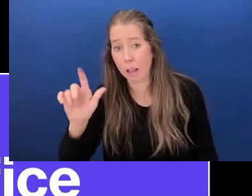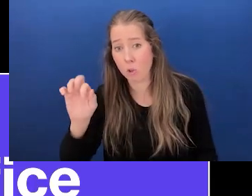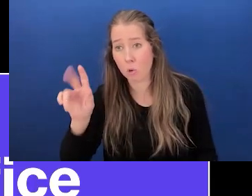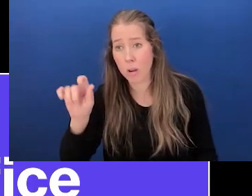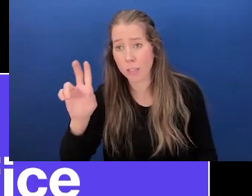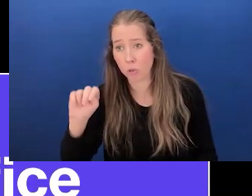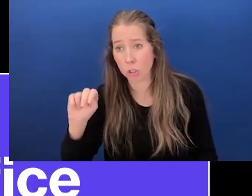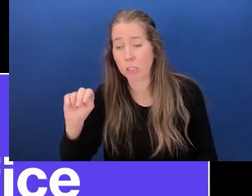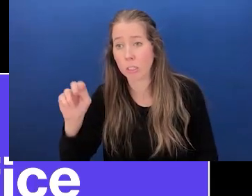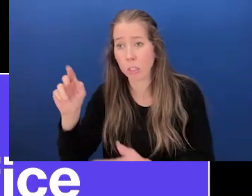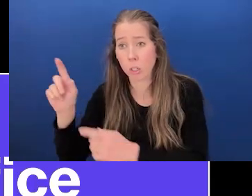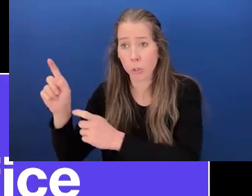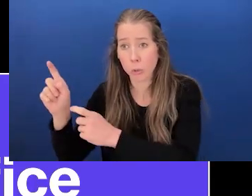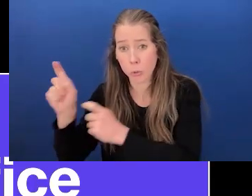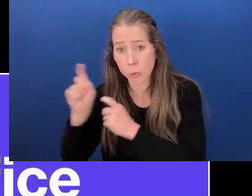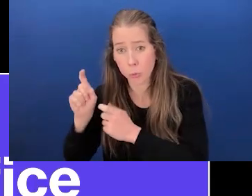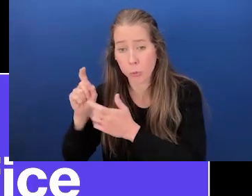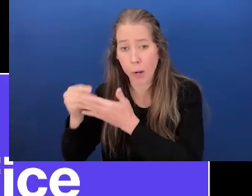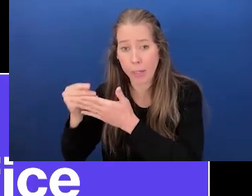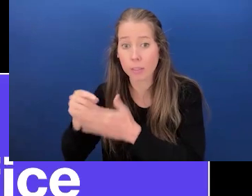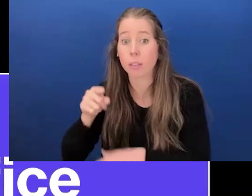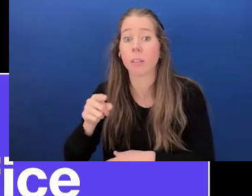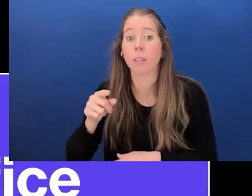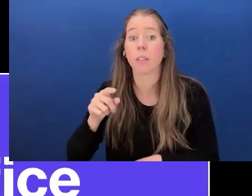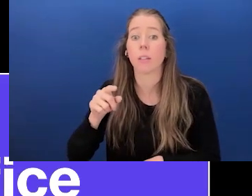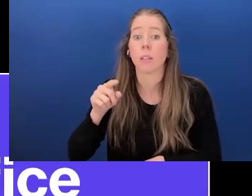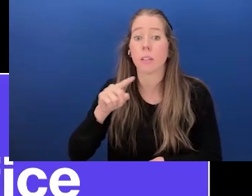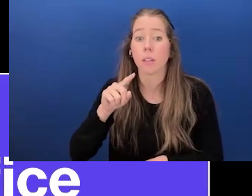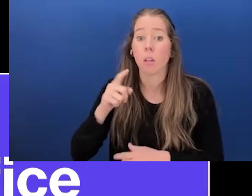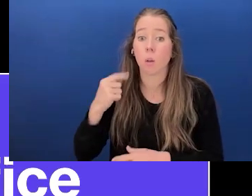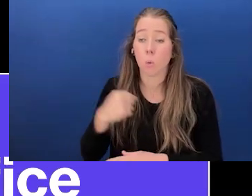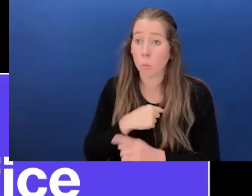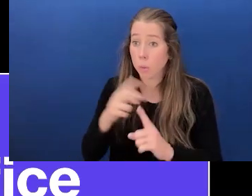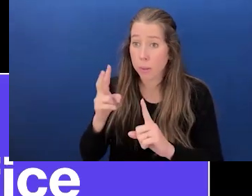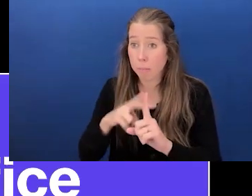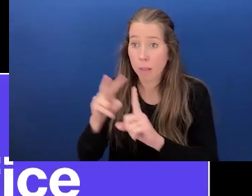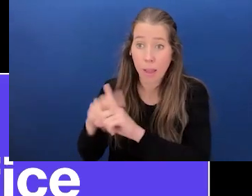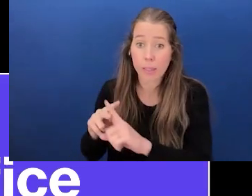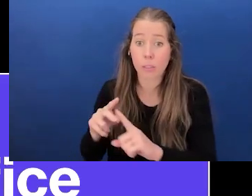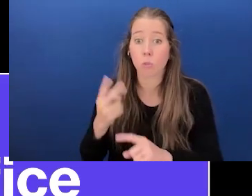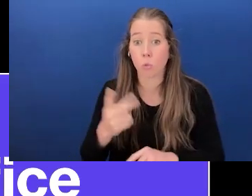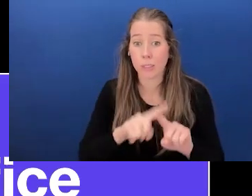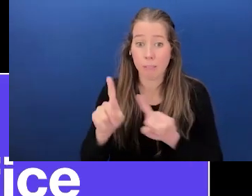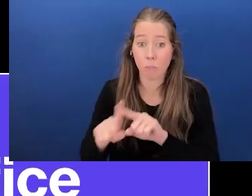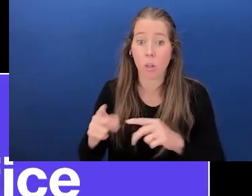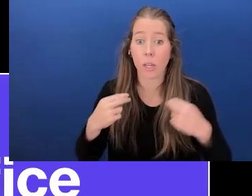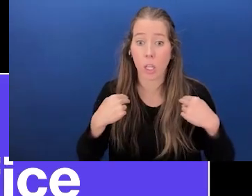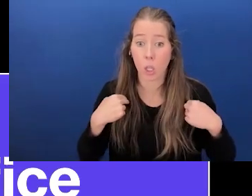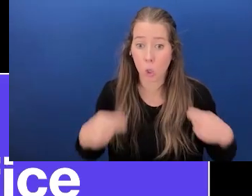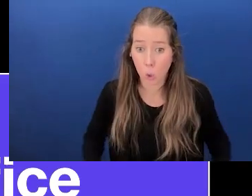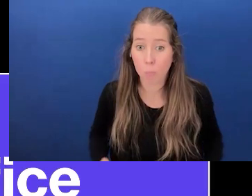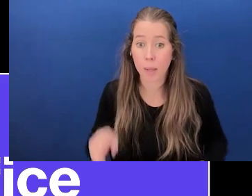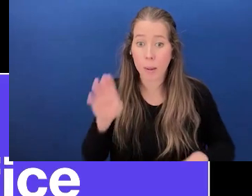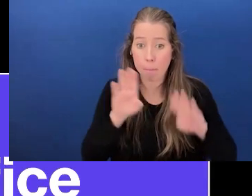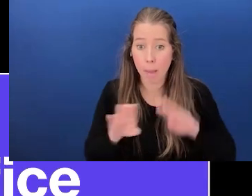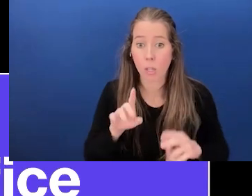column, the CIT department applied for 2 different grants, human biology, library technology, and